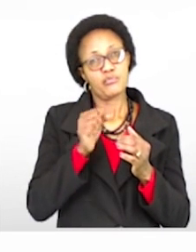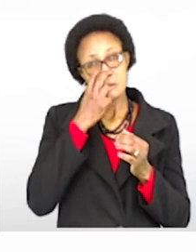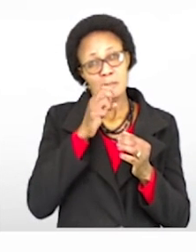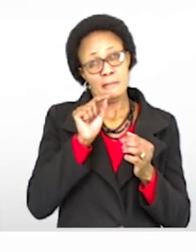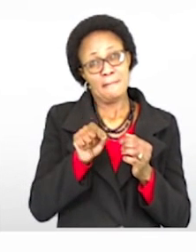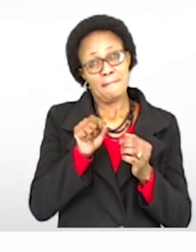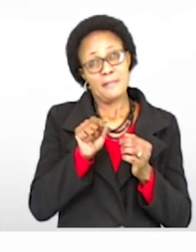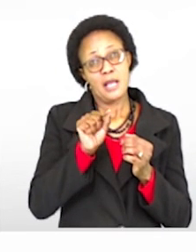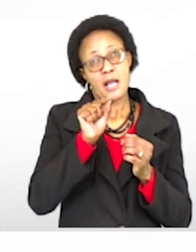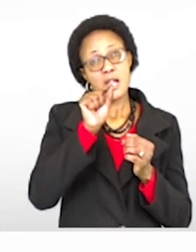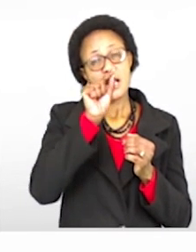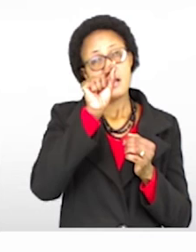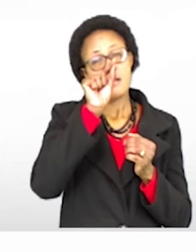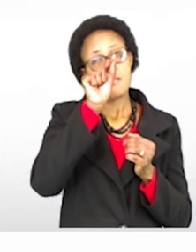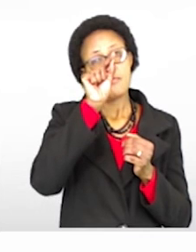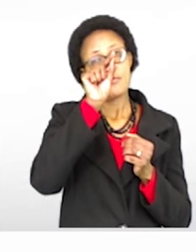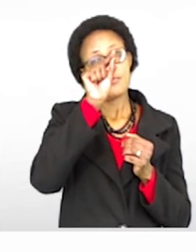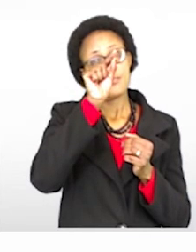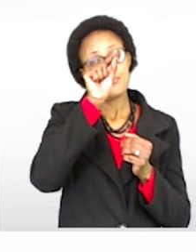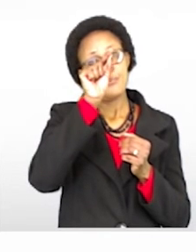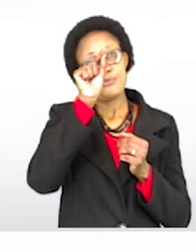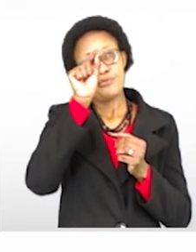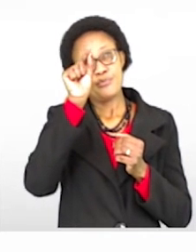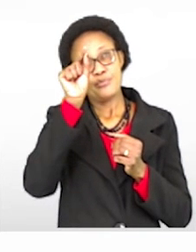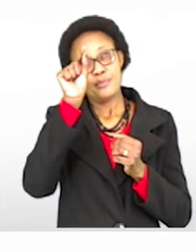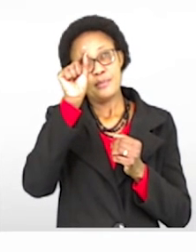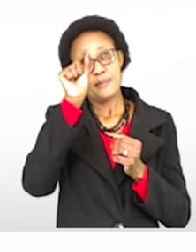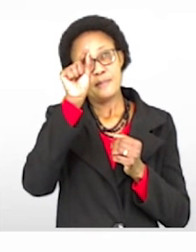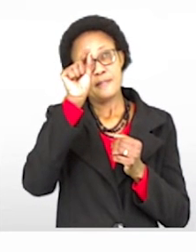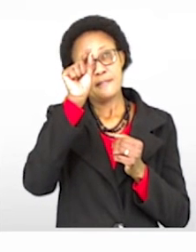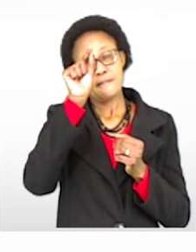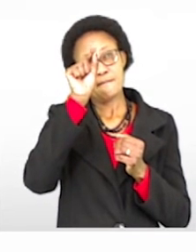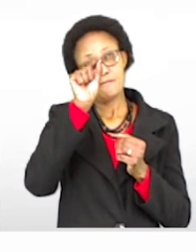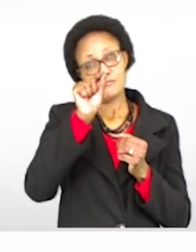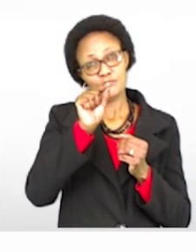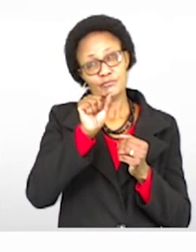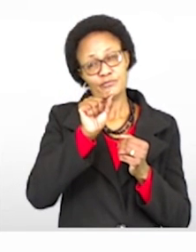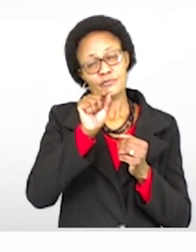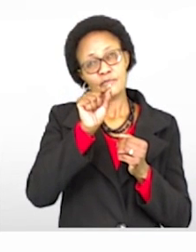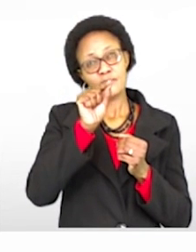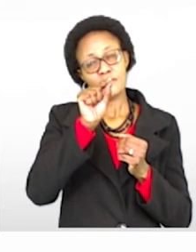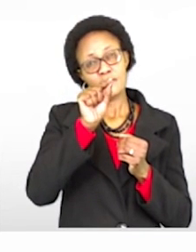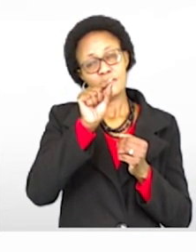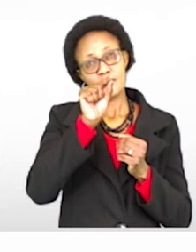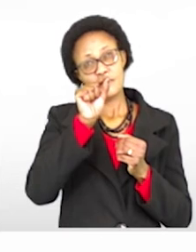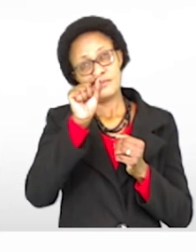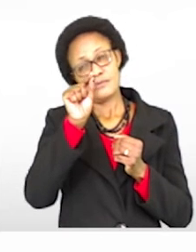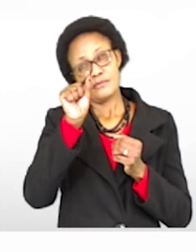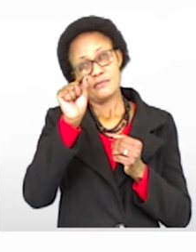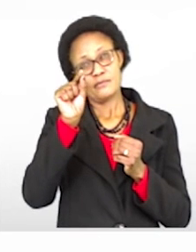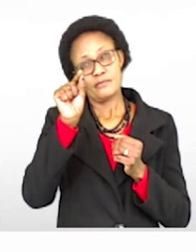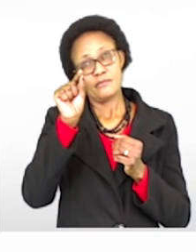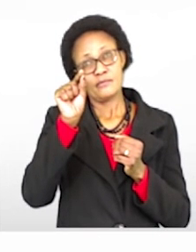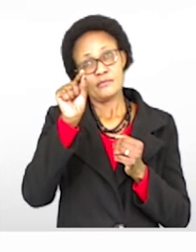the road, then we turn and we go down the road and we